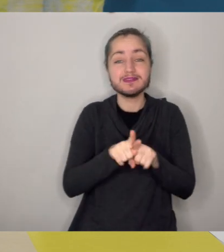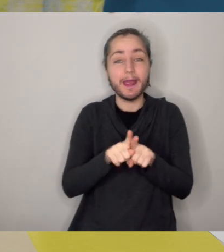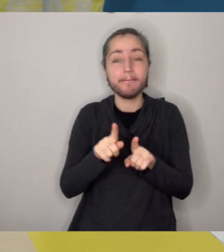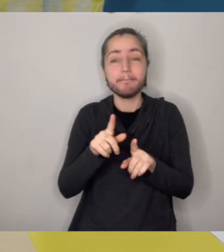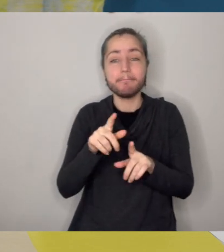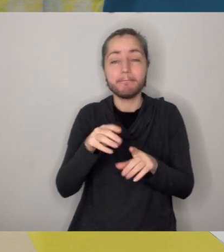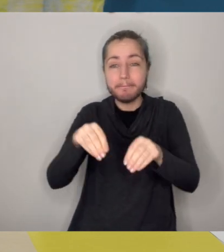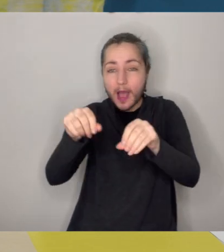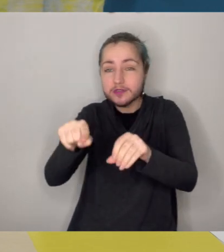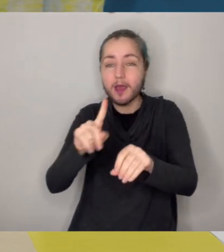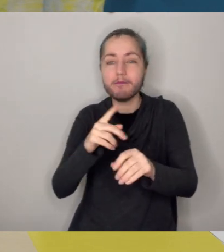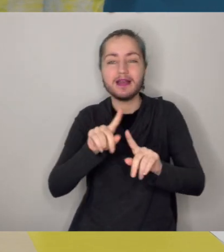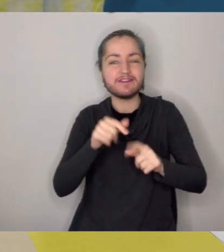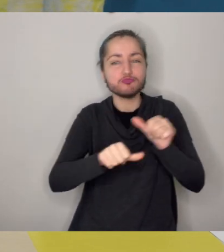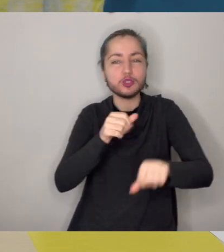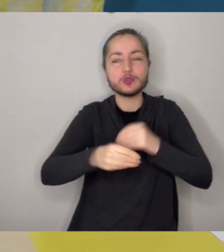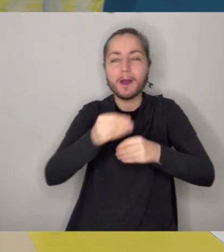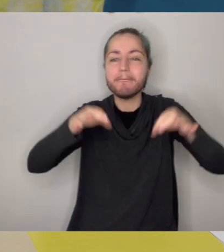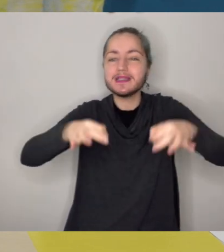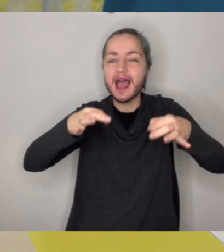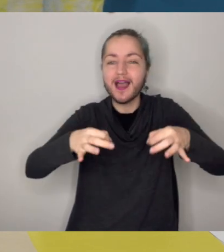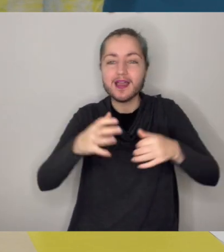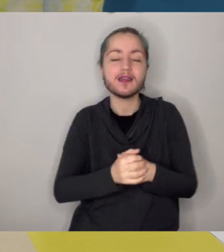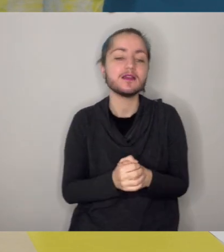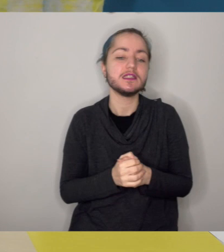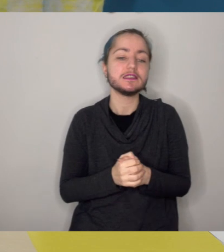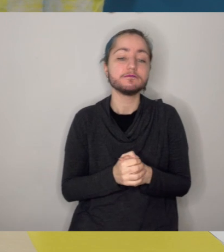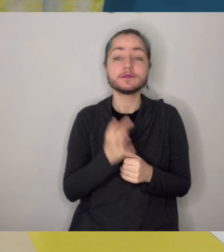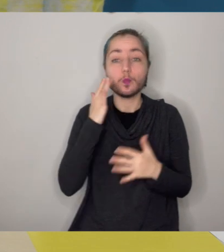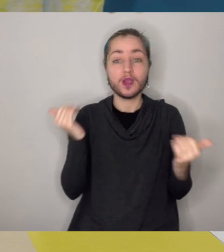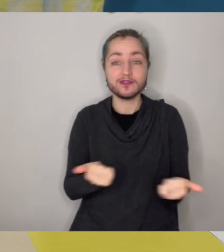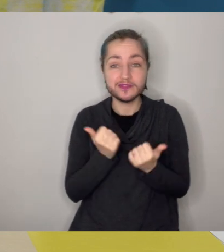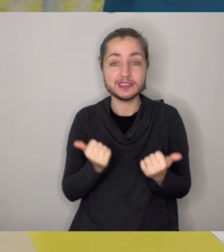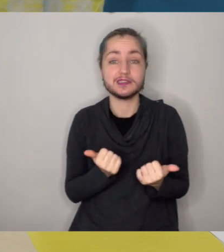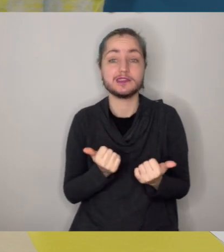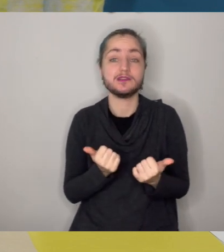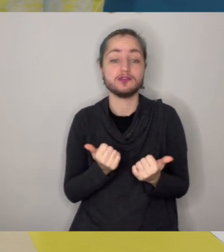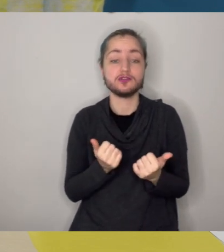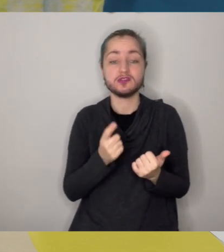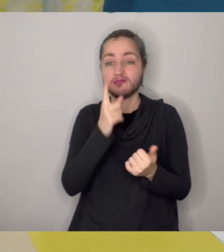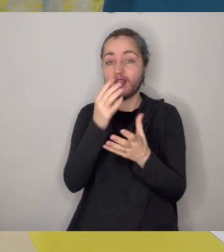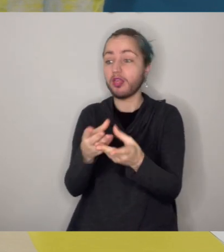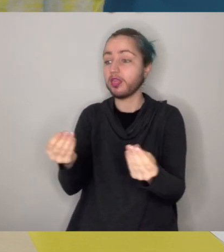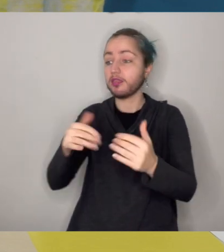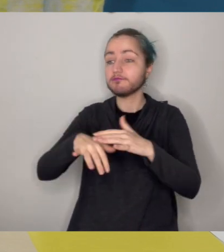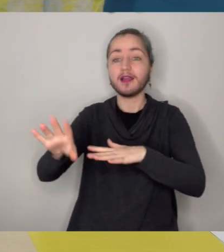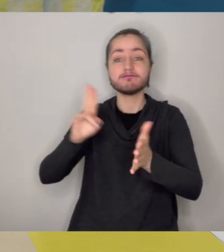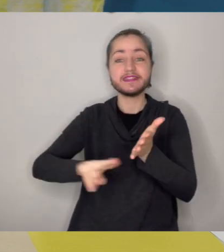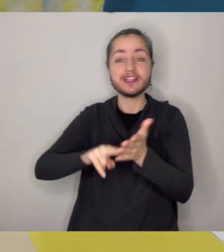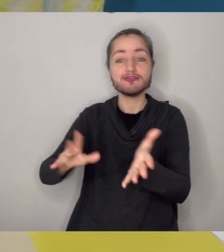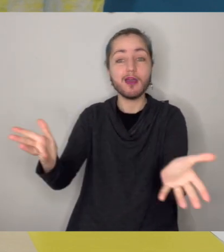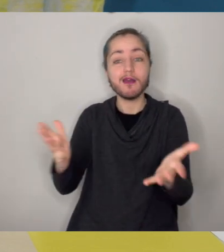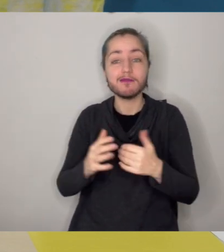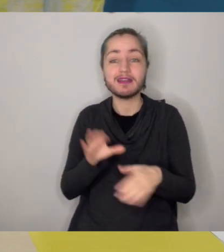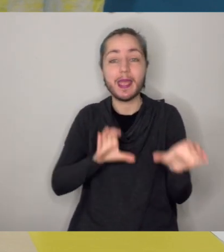using the same pigments, but just in different processes to turn them into dyes. And when you're done with them, they